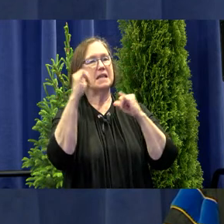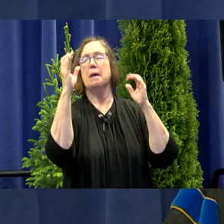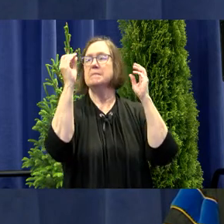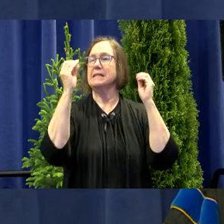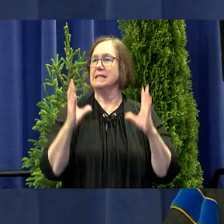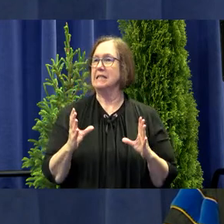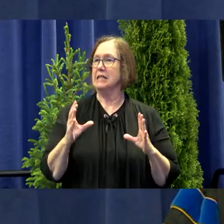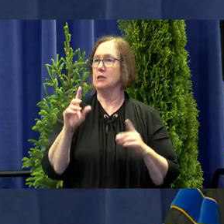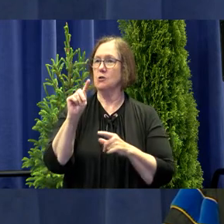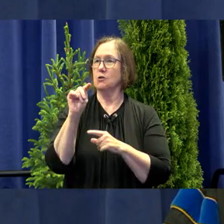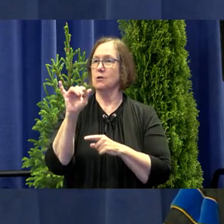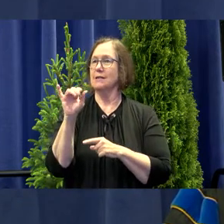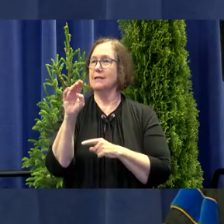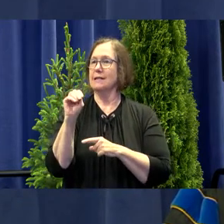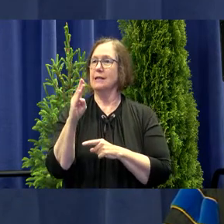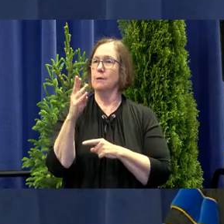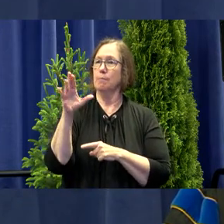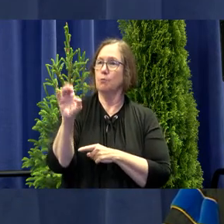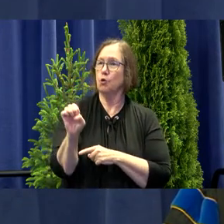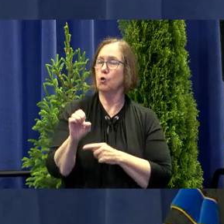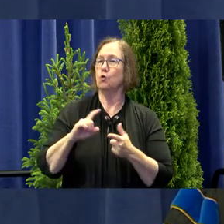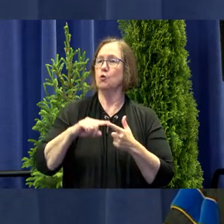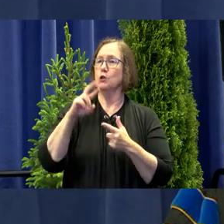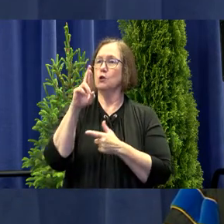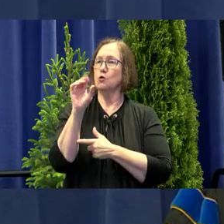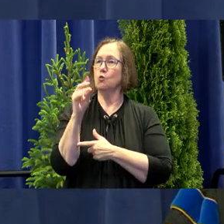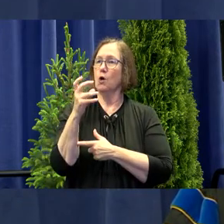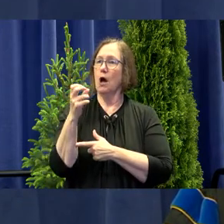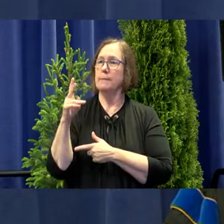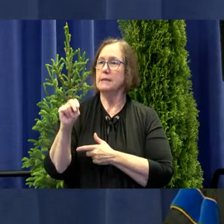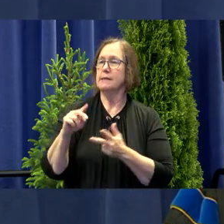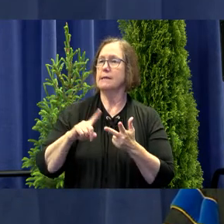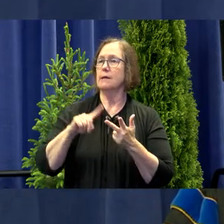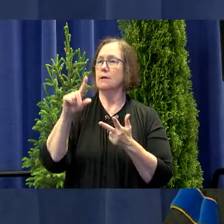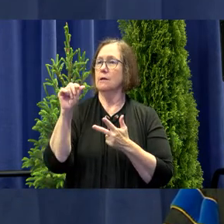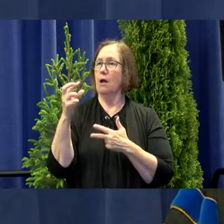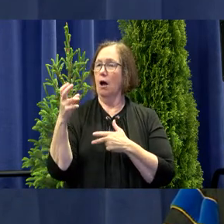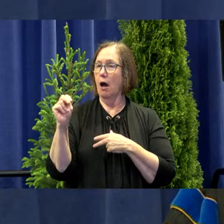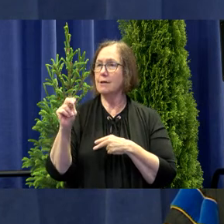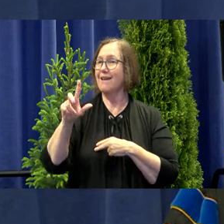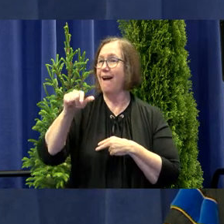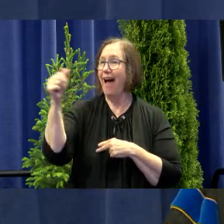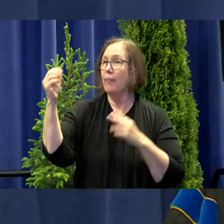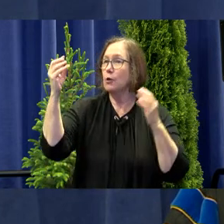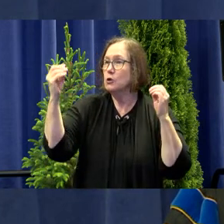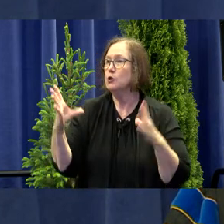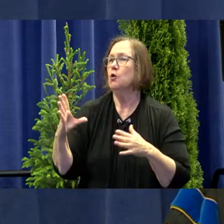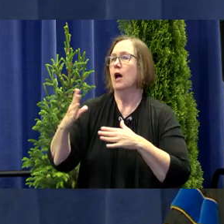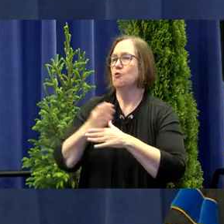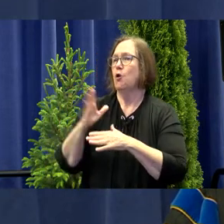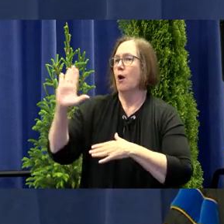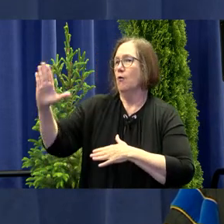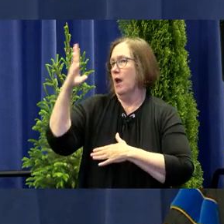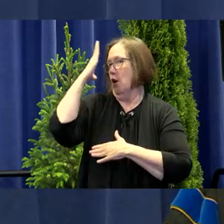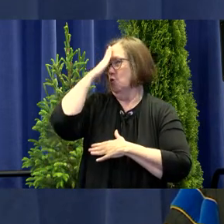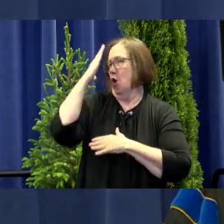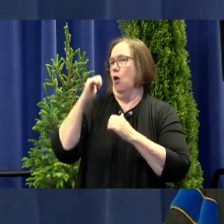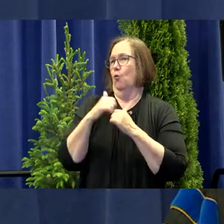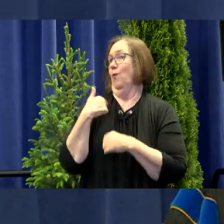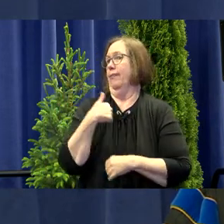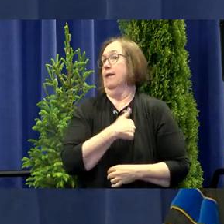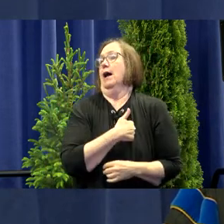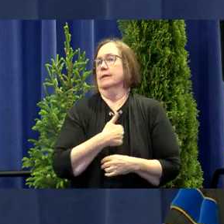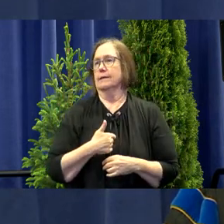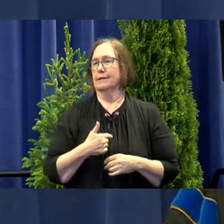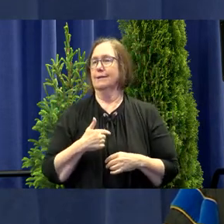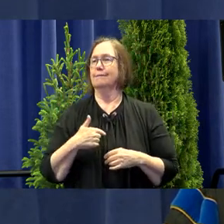Bruce, Dr. Wayne Robertson, Dr. Don Larson, Warren Aller, and others have shared their knowledge with us, So the next